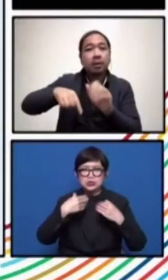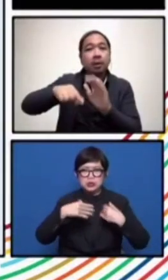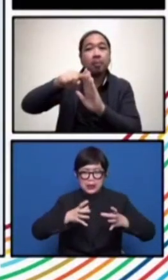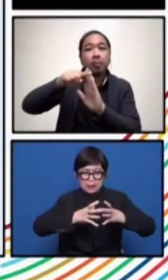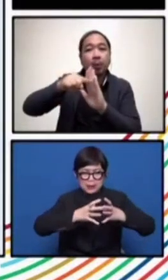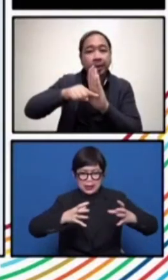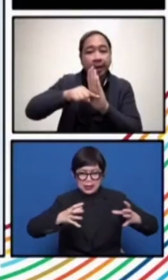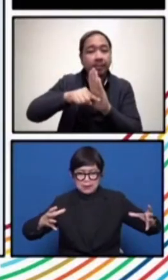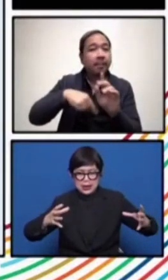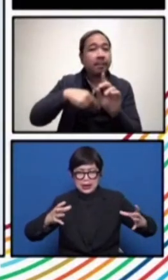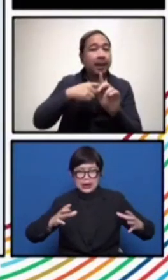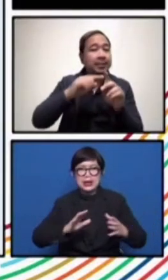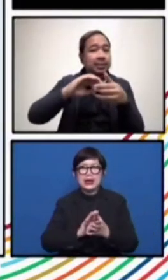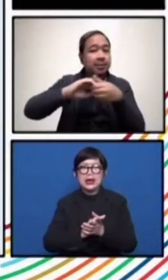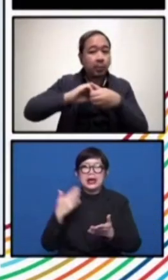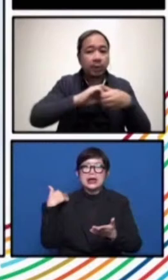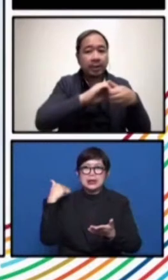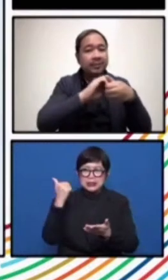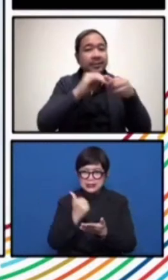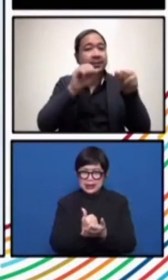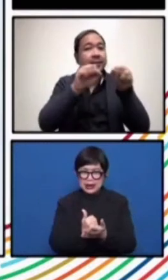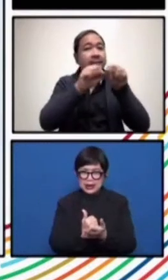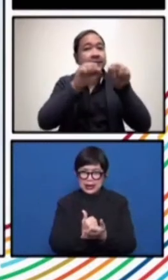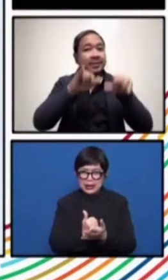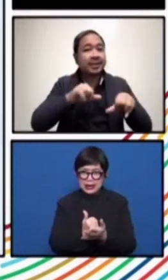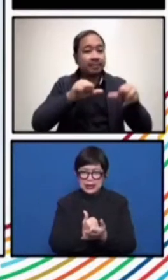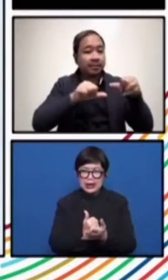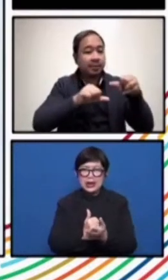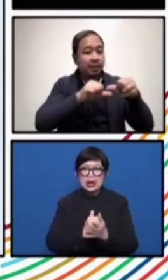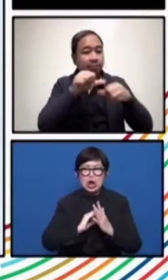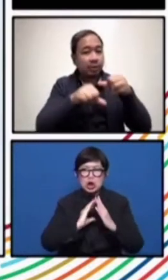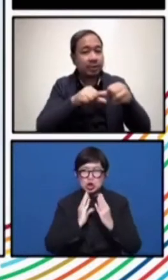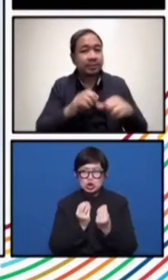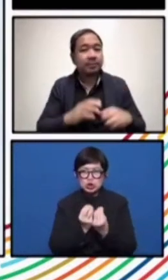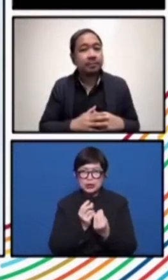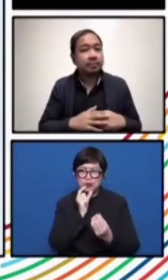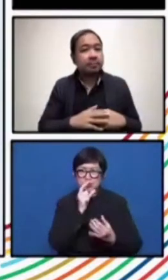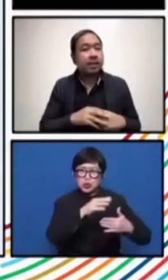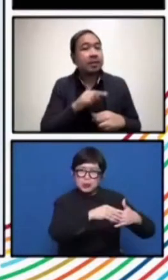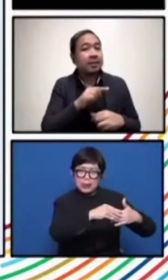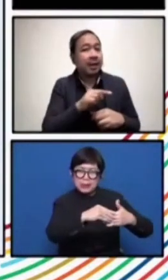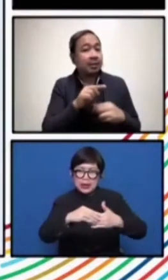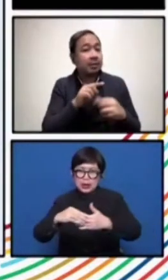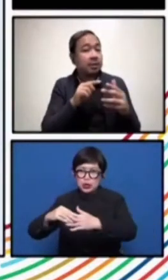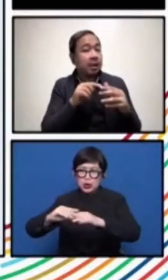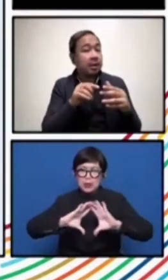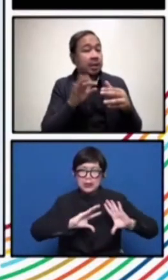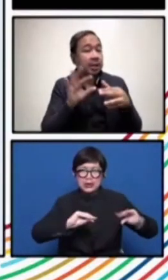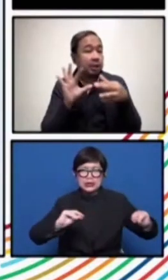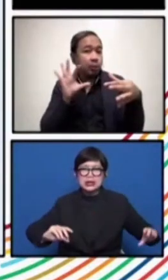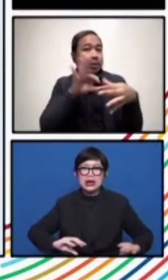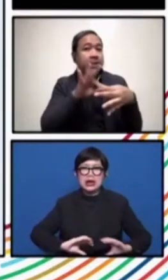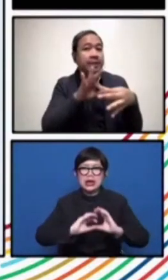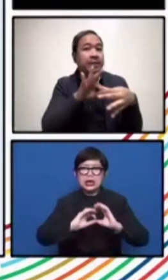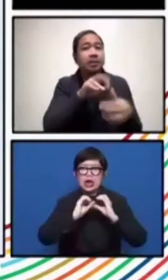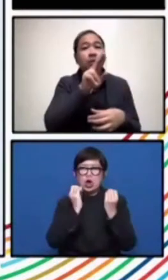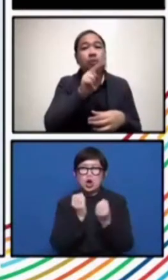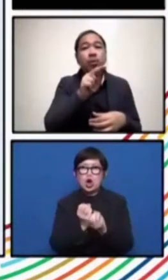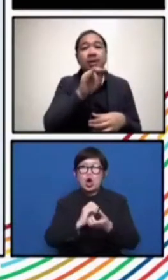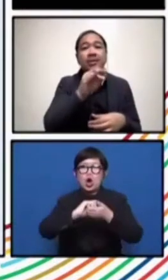systems and processes the strategy is linked to unicef's strategic plan and to the UN disability inclusion